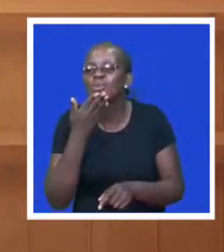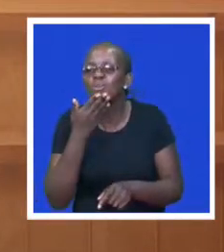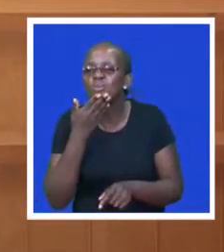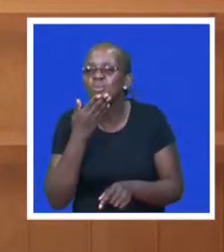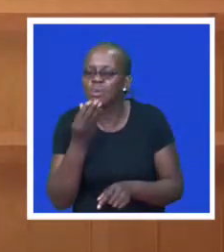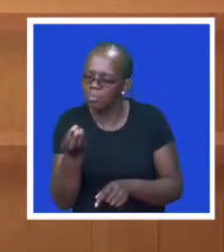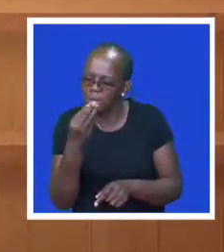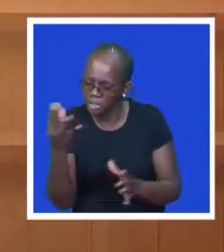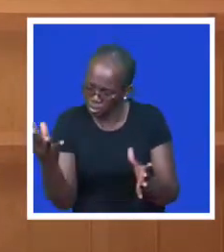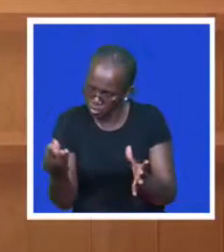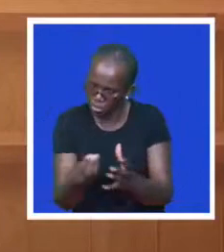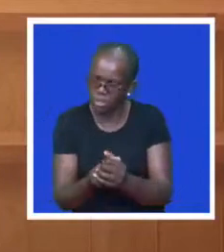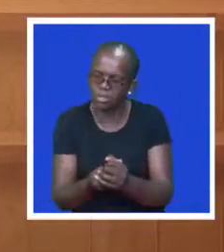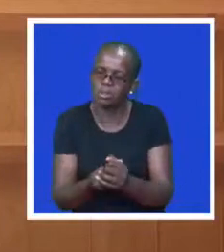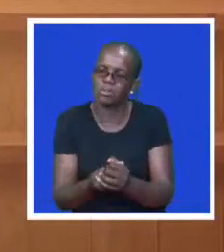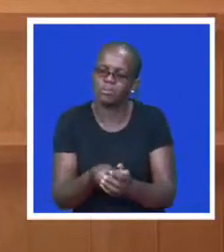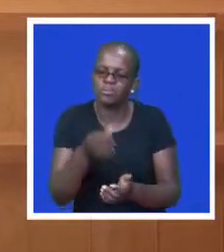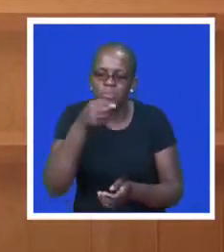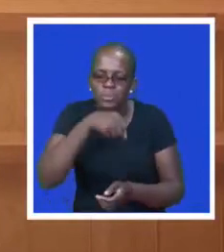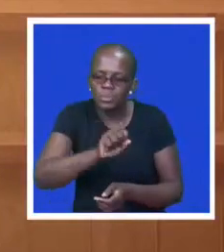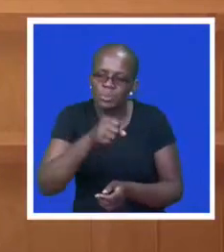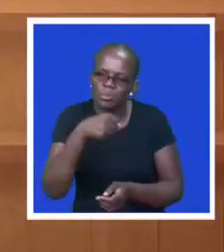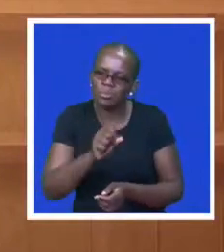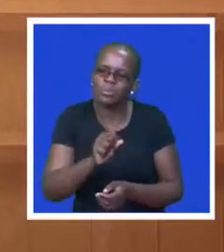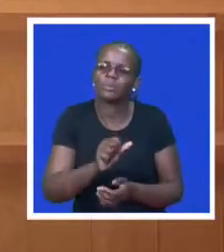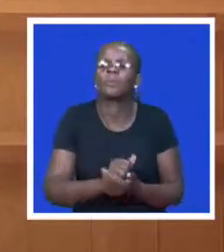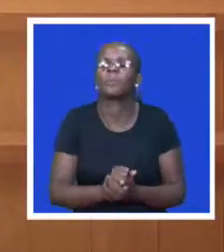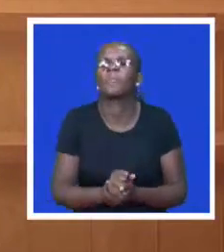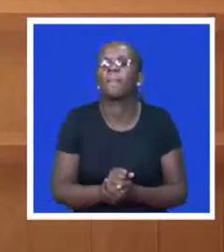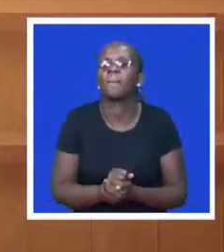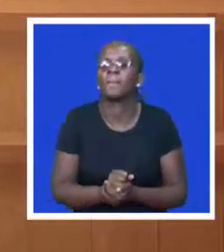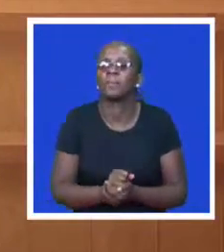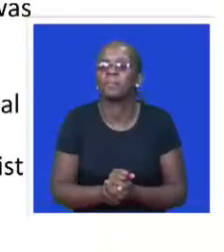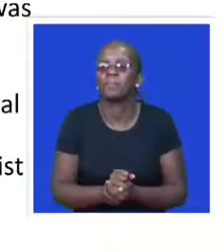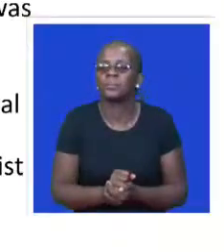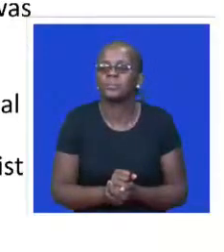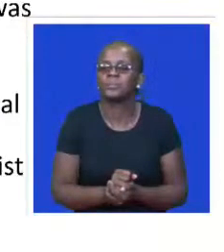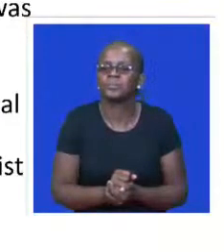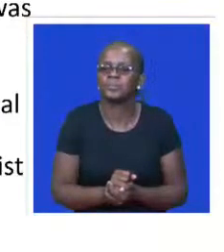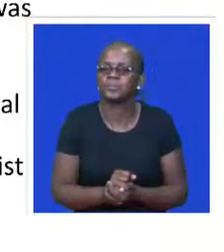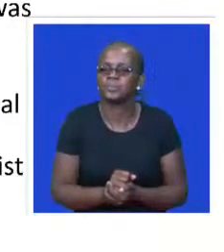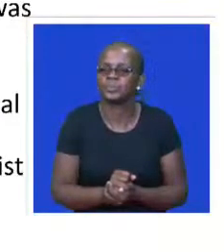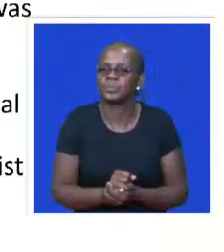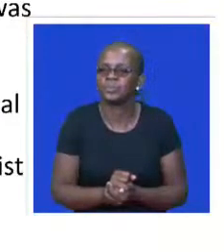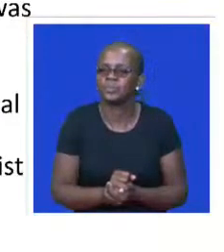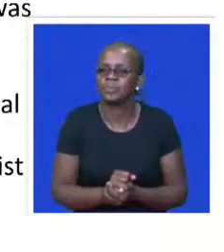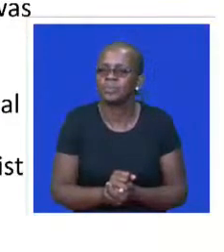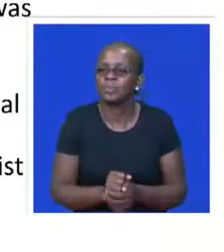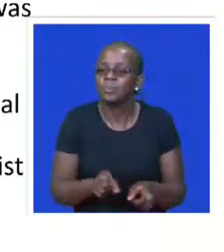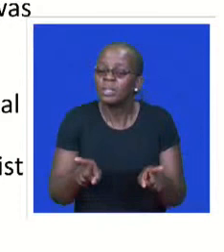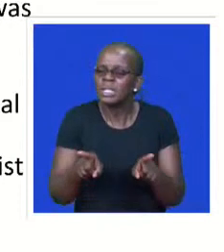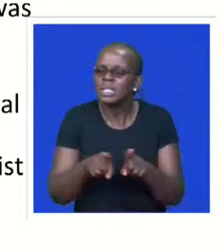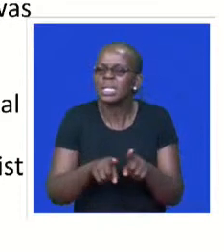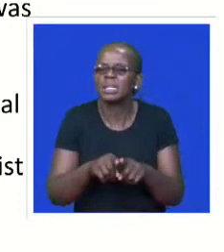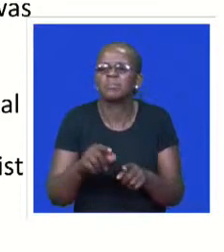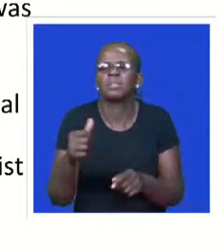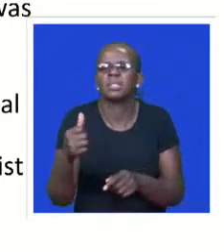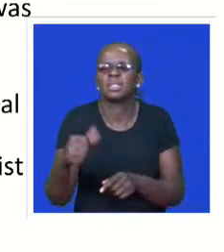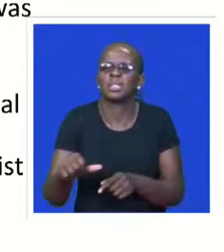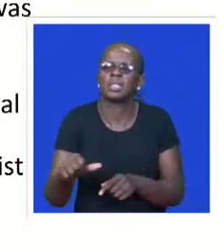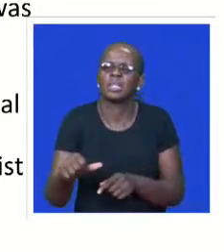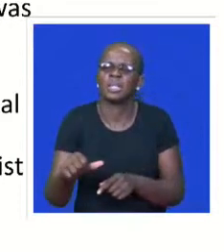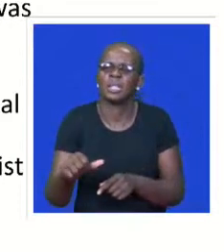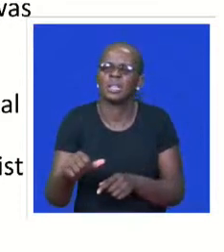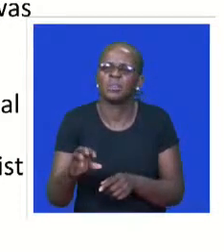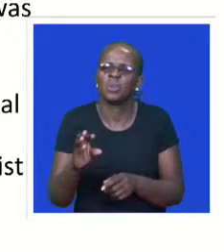caused by sin, my dear Lena. So let's move on to other consequences of sin. Sin can cause guilt and shame, my dear Lena. So as